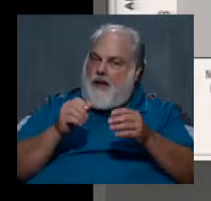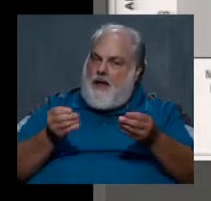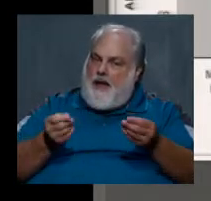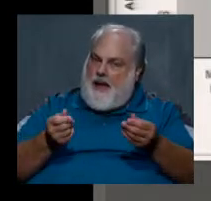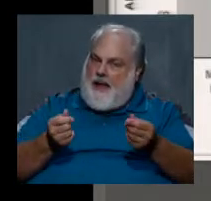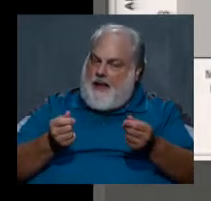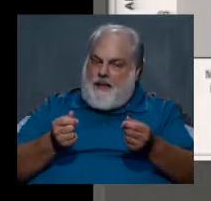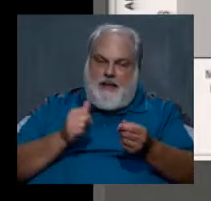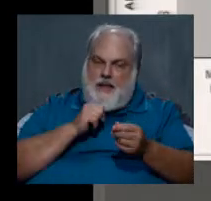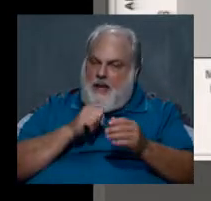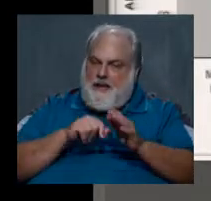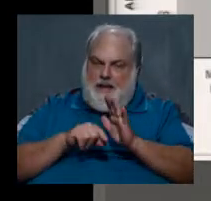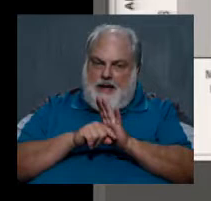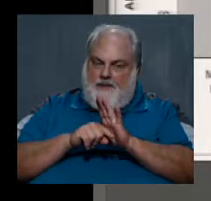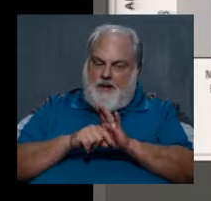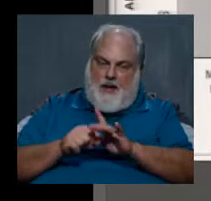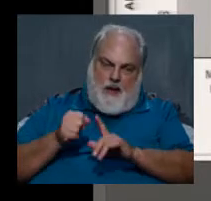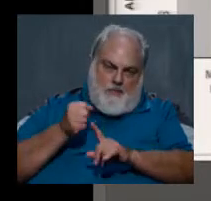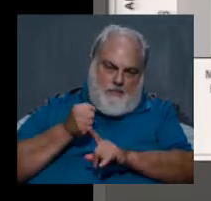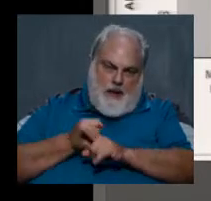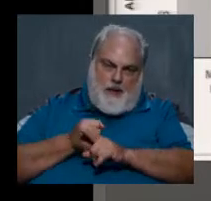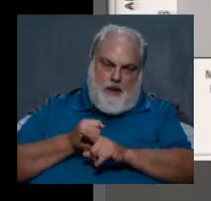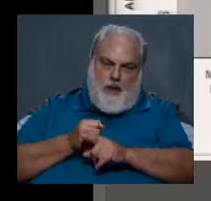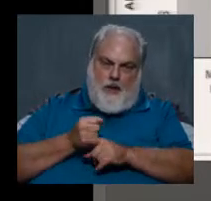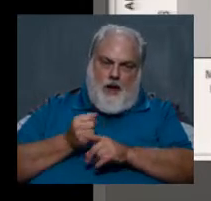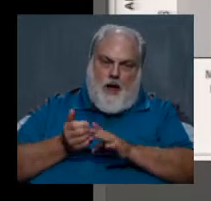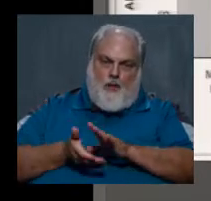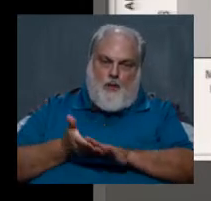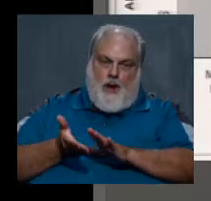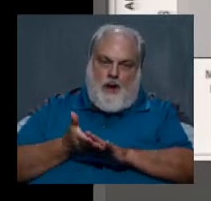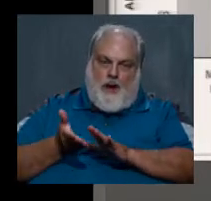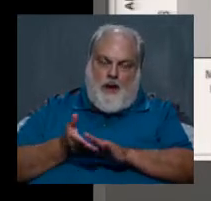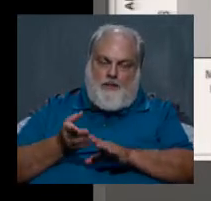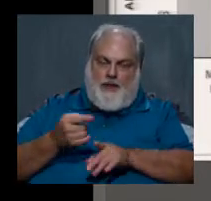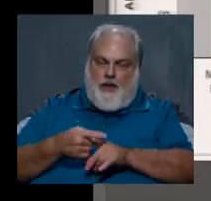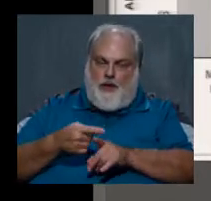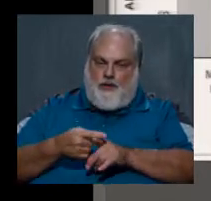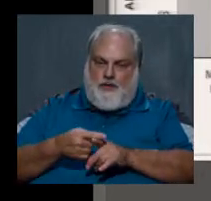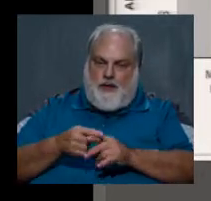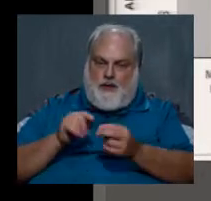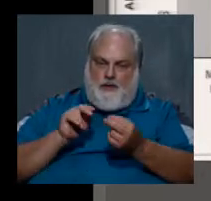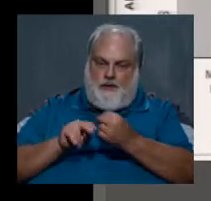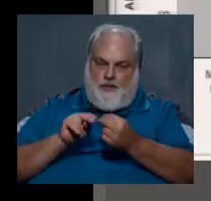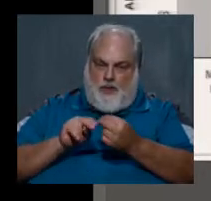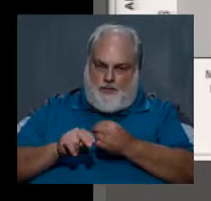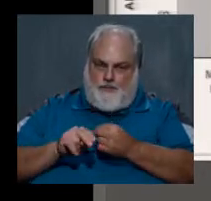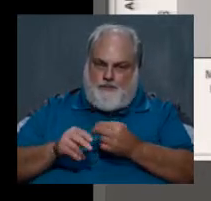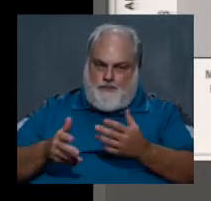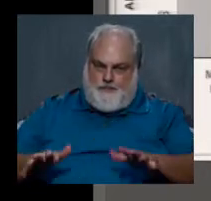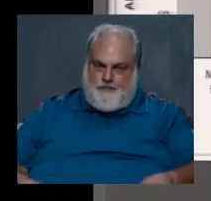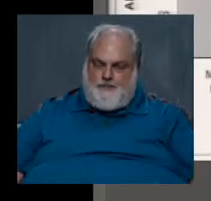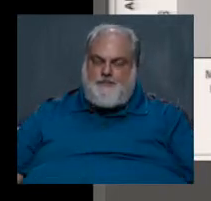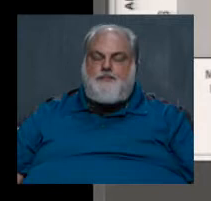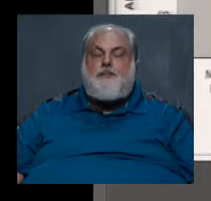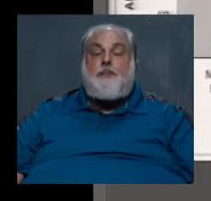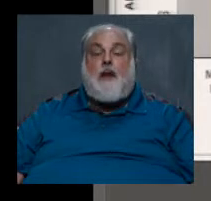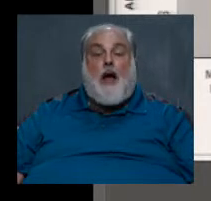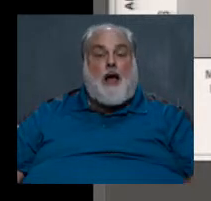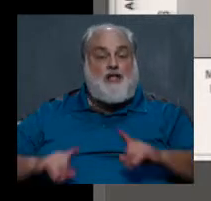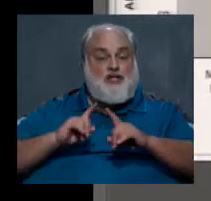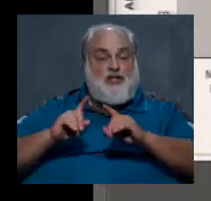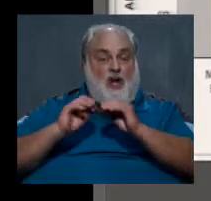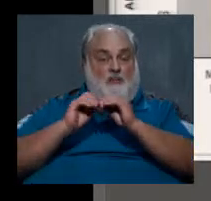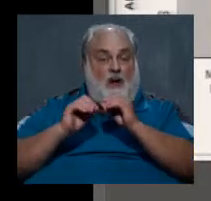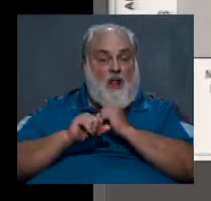not negatively impact the operation of the intersection. I could talk a lot more about traffic, but